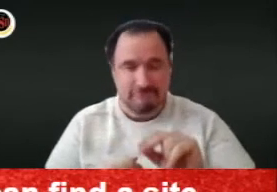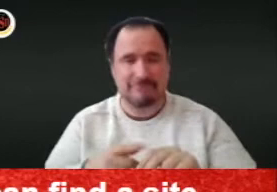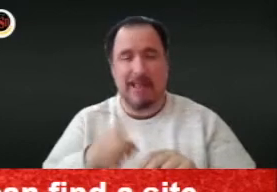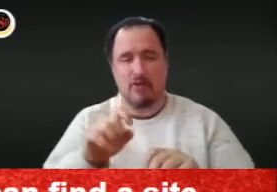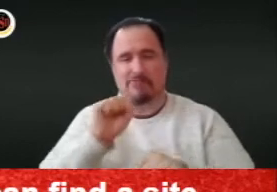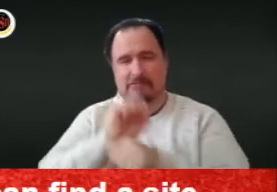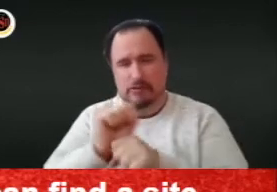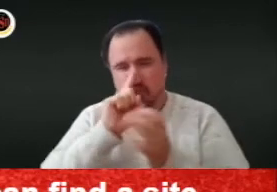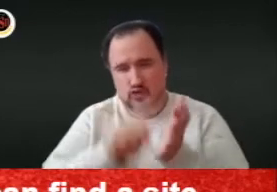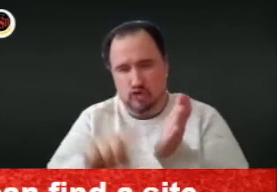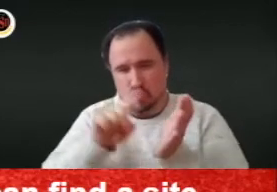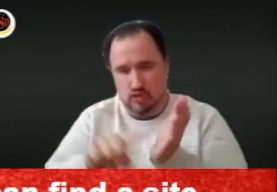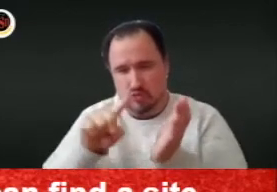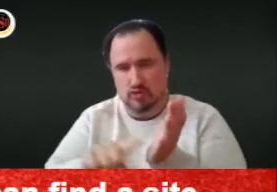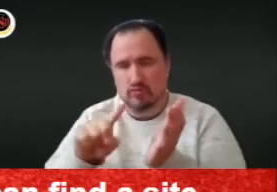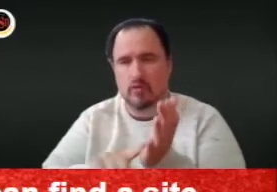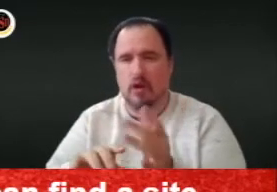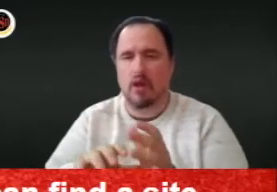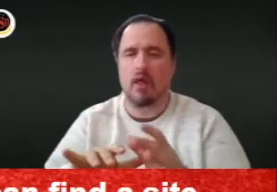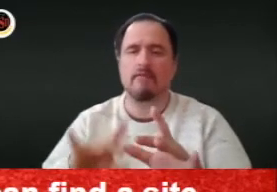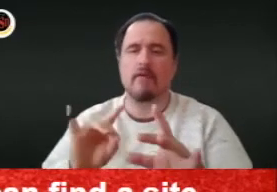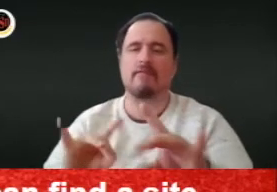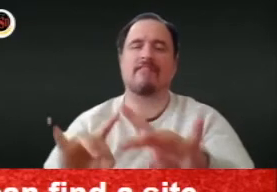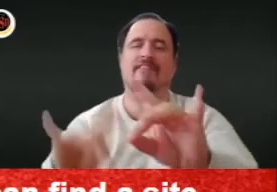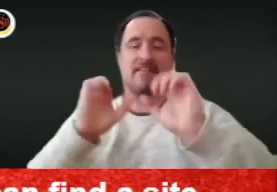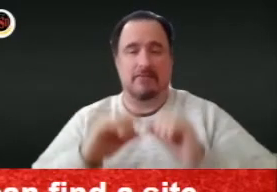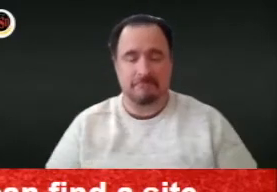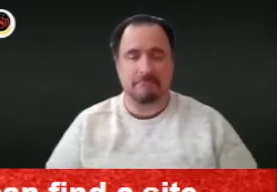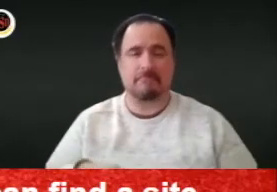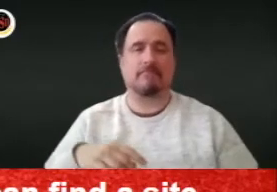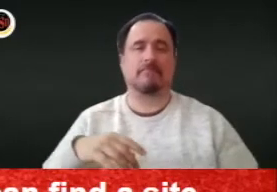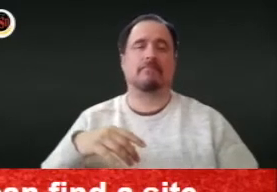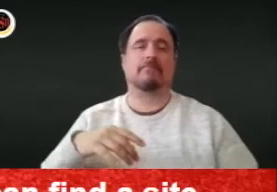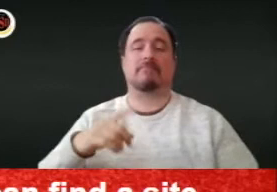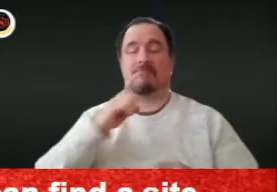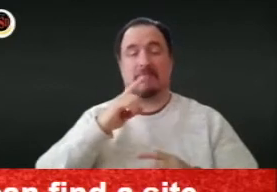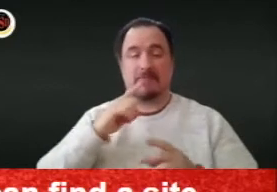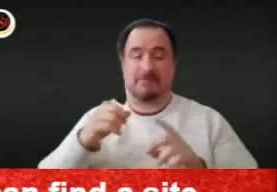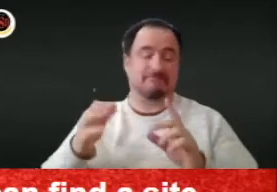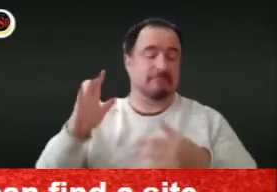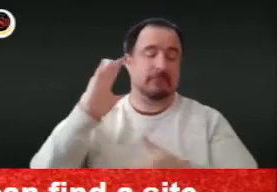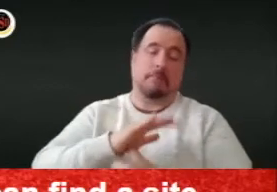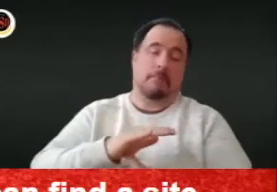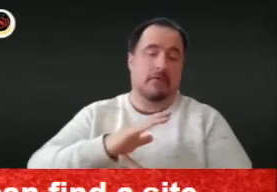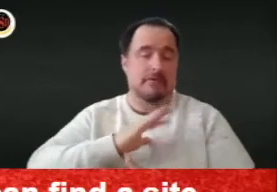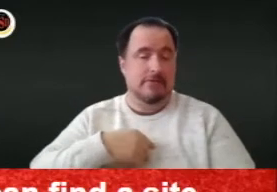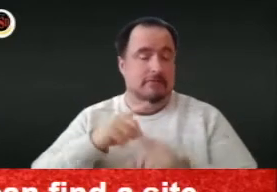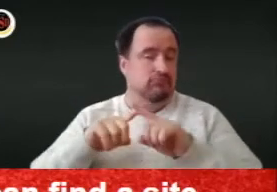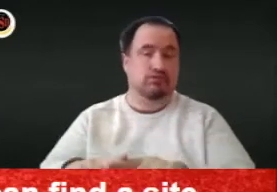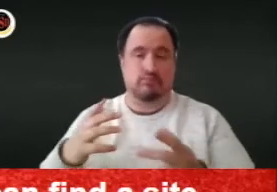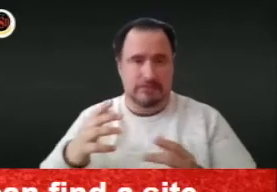you find the perfect place. You have to research and look at the information.